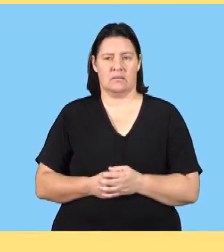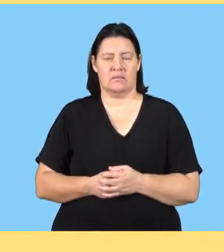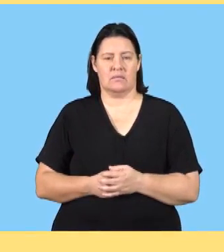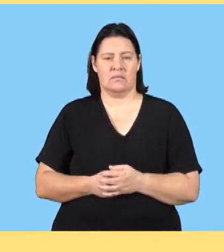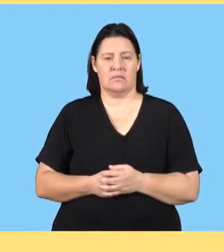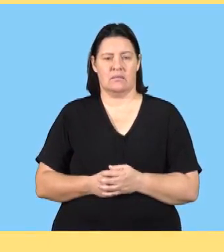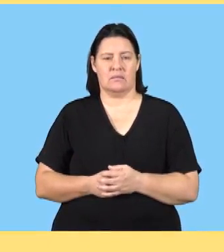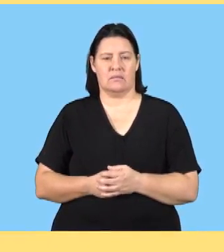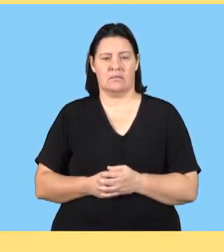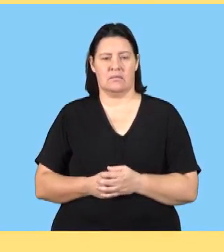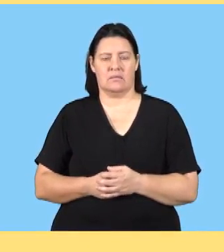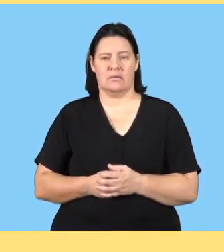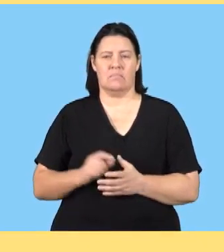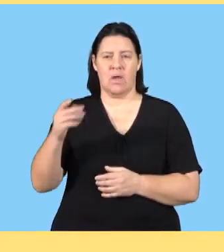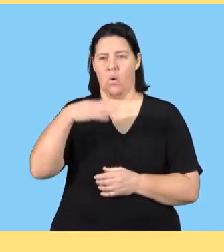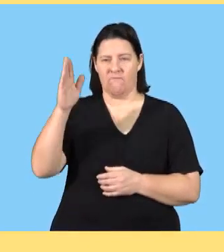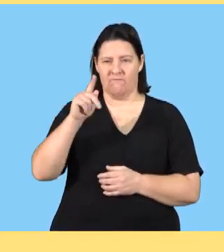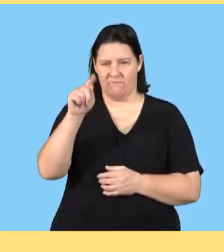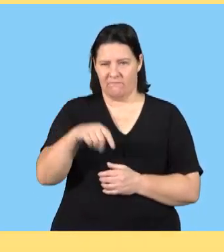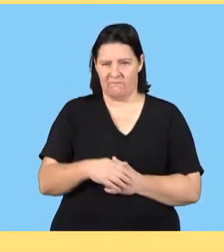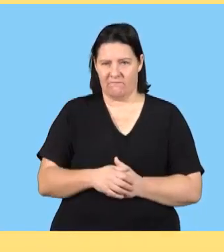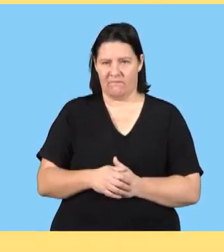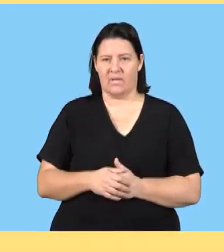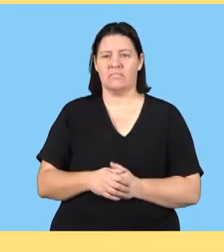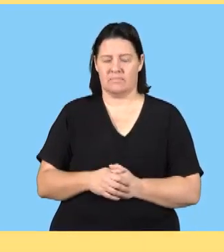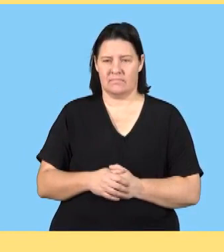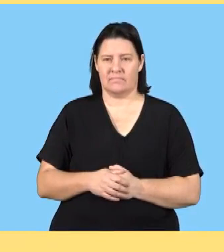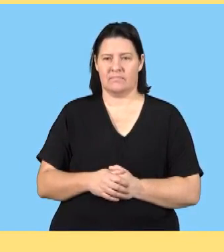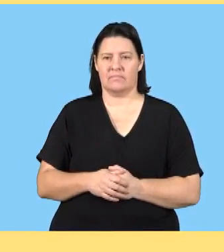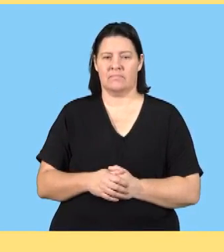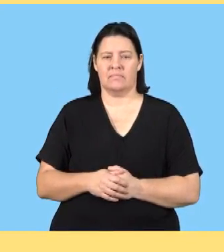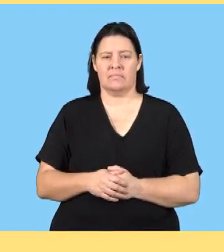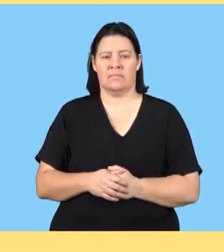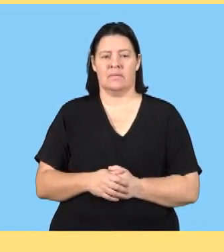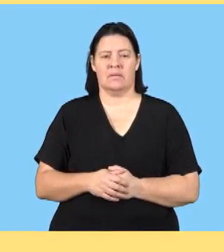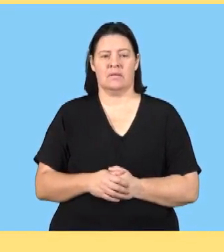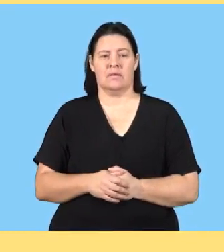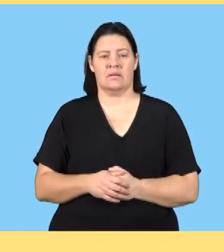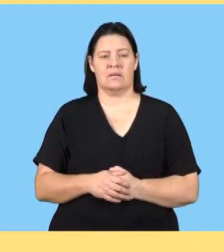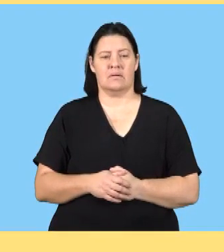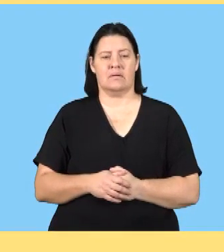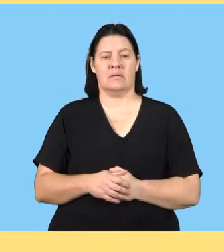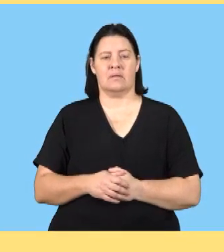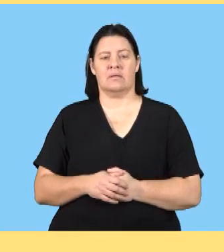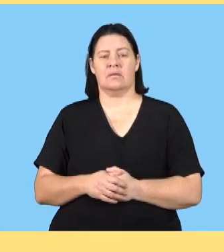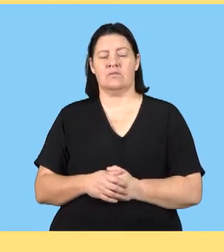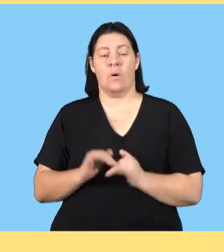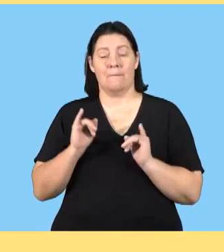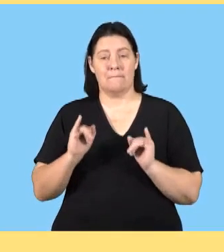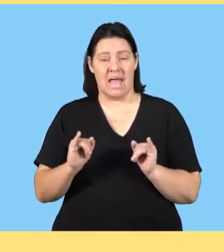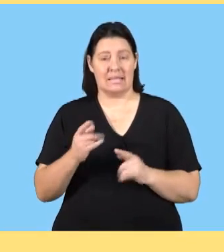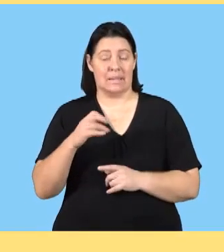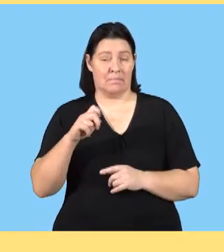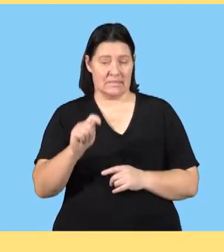just playing around. Let me erase that part. There it goes. Bad debts